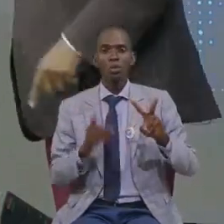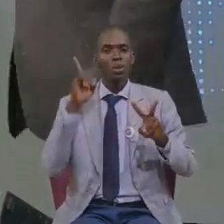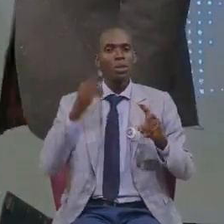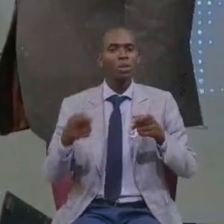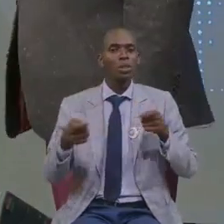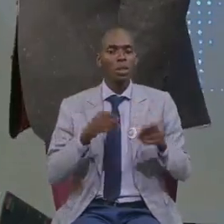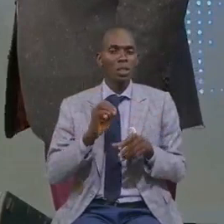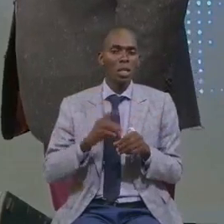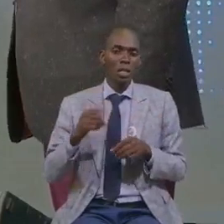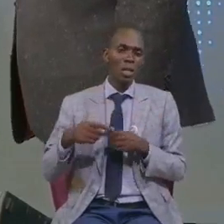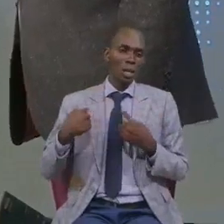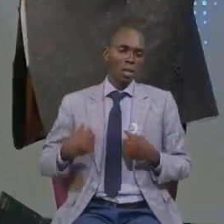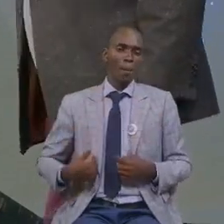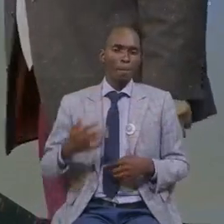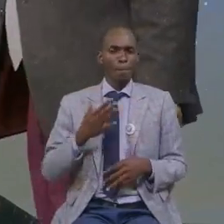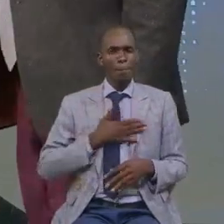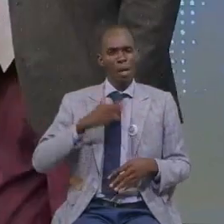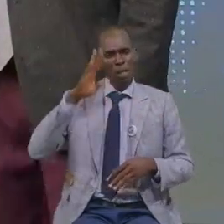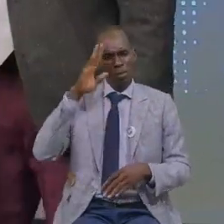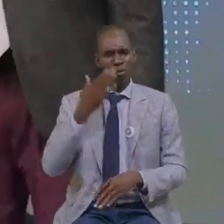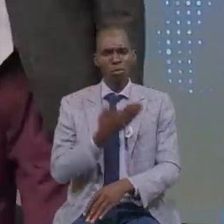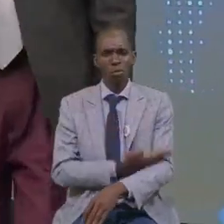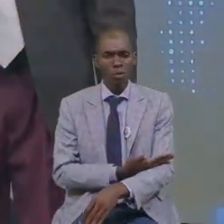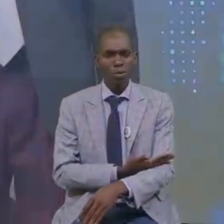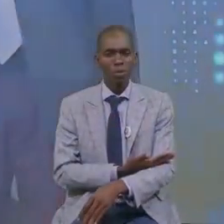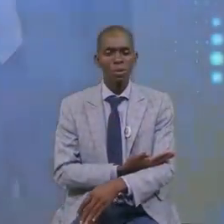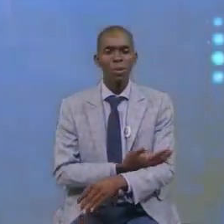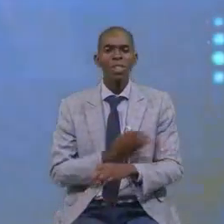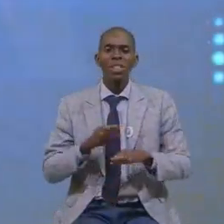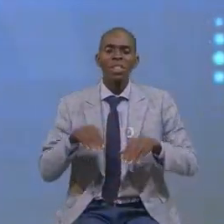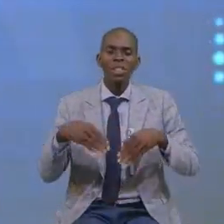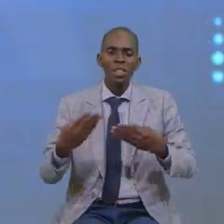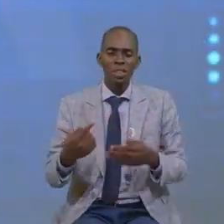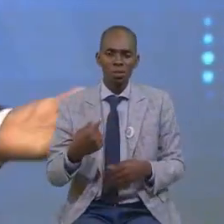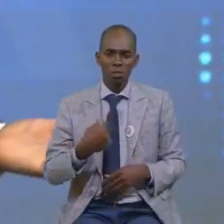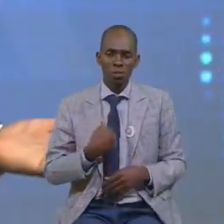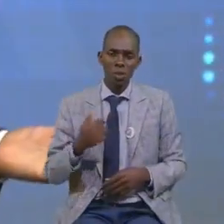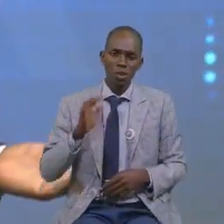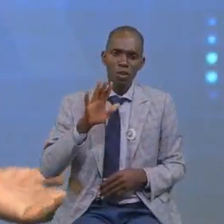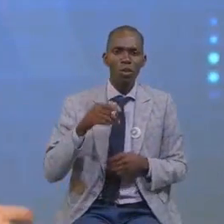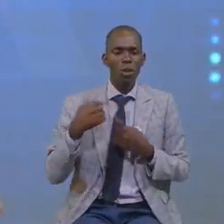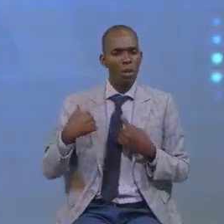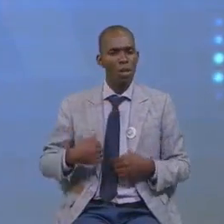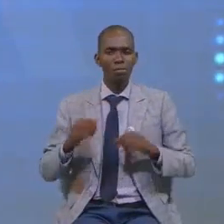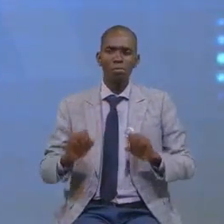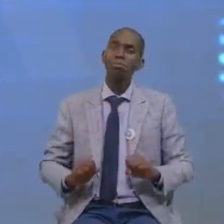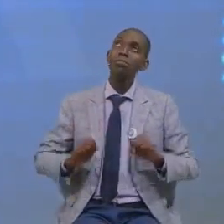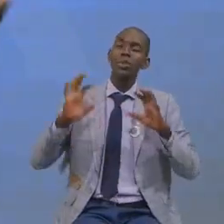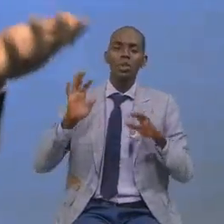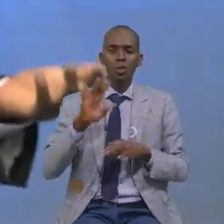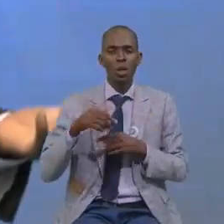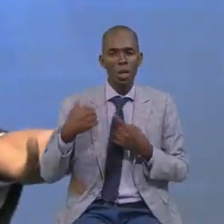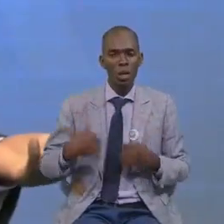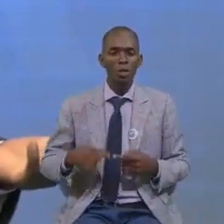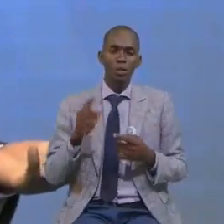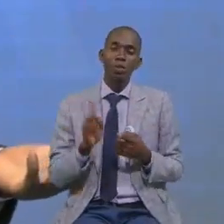the heart. My son, give me thine heart. Surrender your heart unto me.